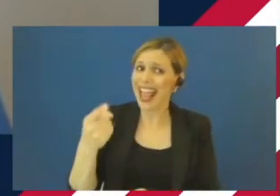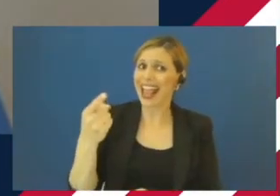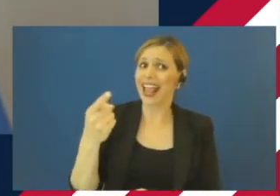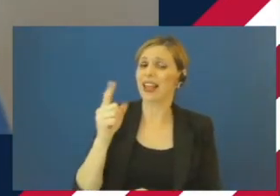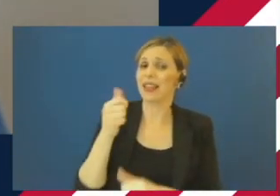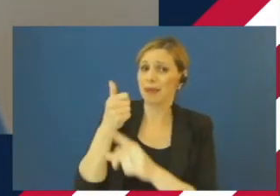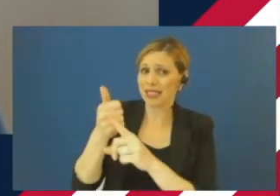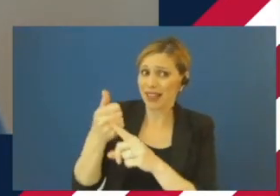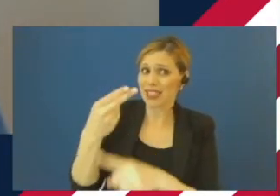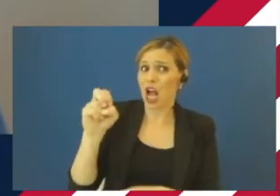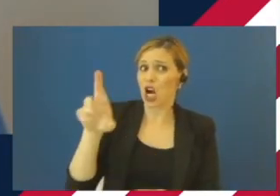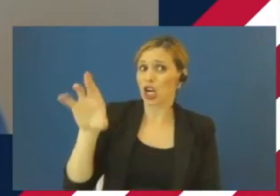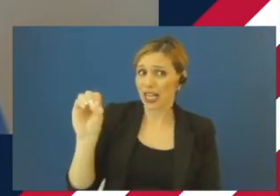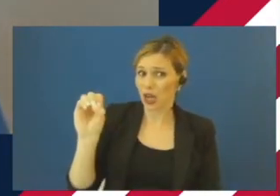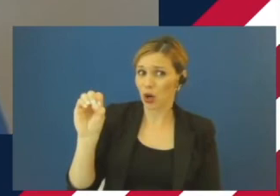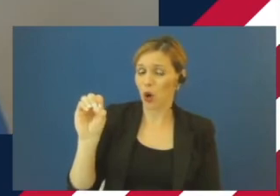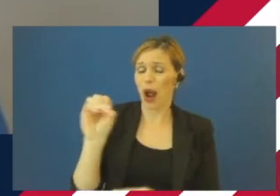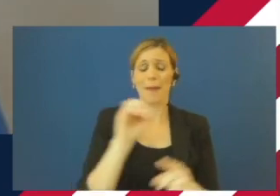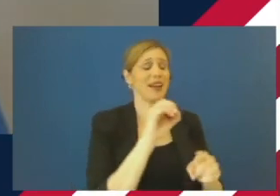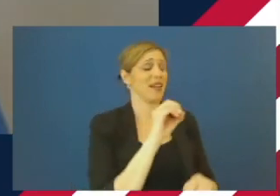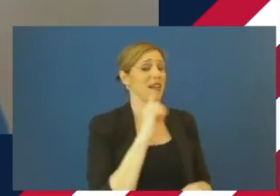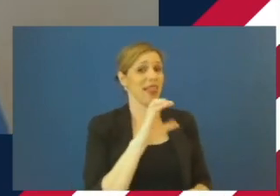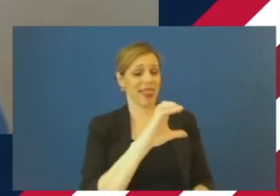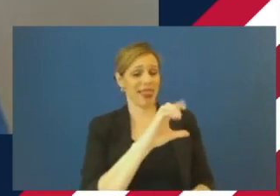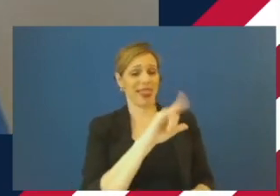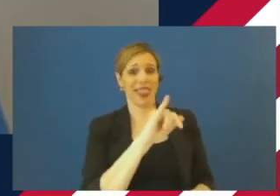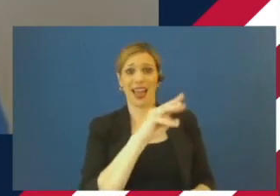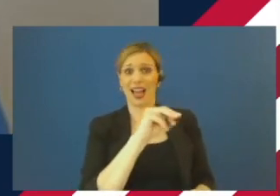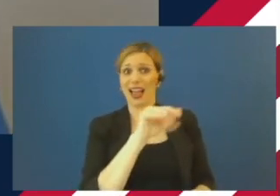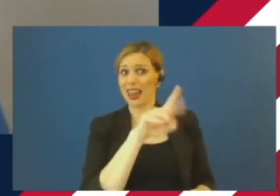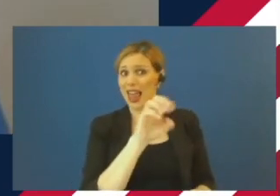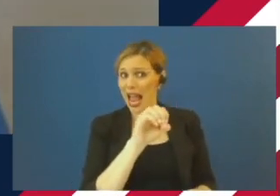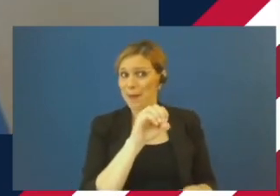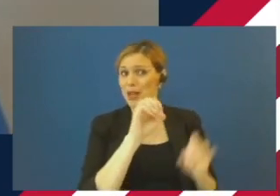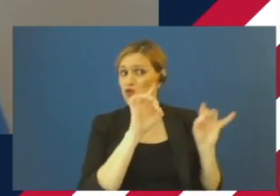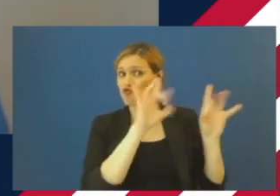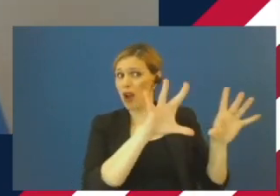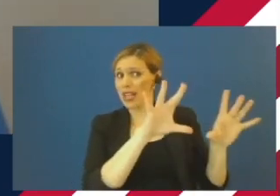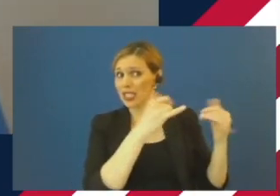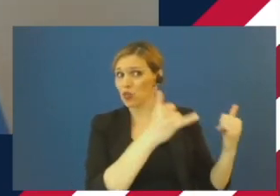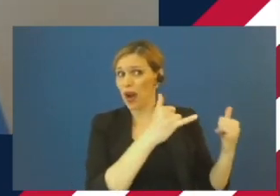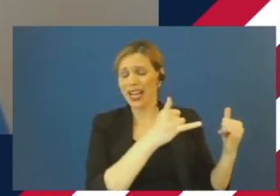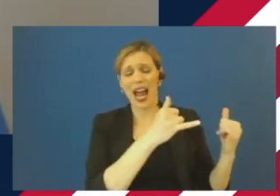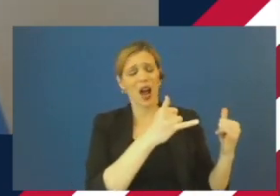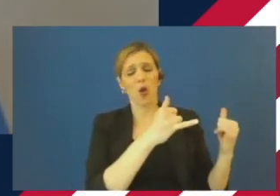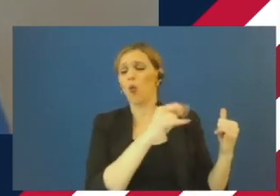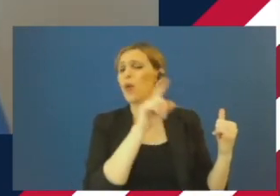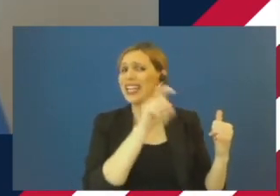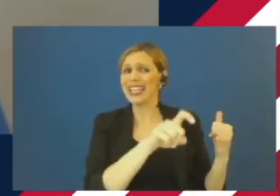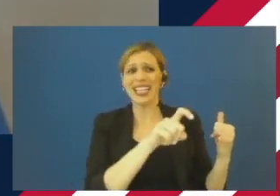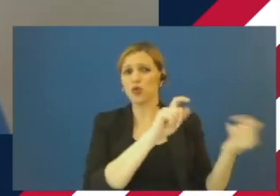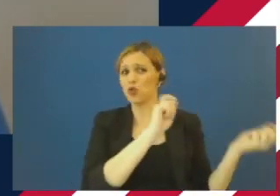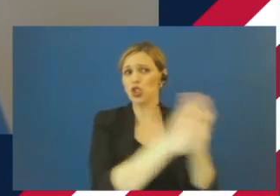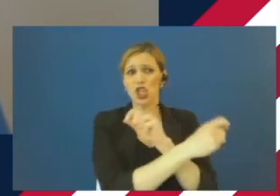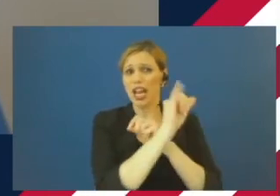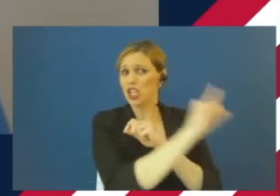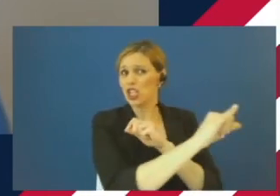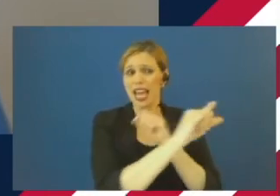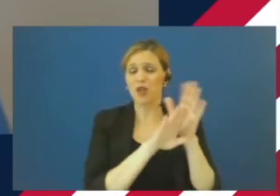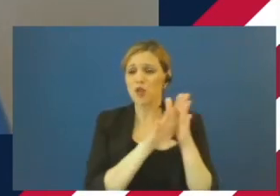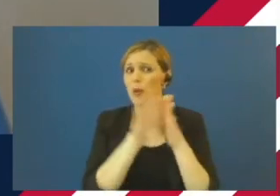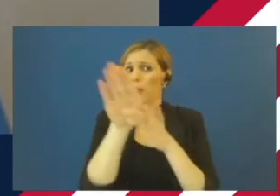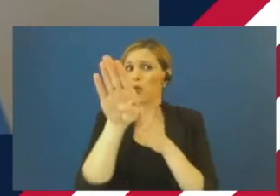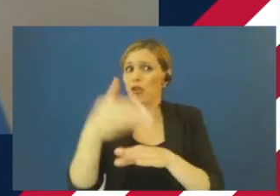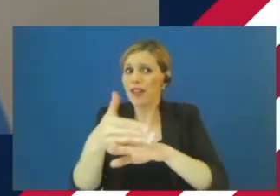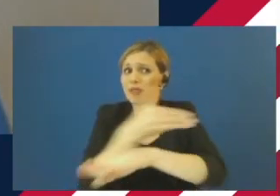crisis that could soon lock in a degraded future for our planet, our families, and for generations to come.